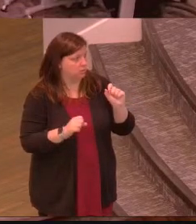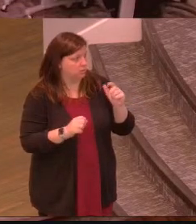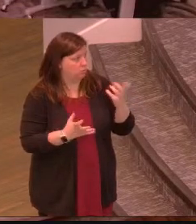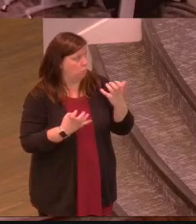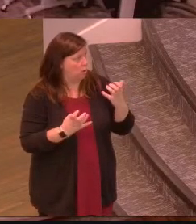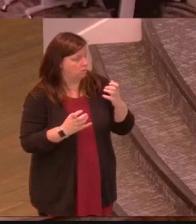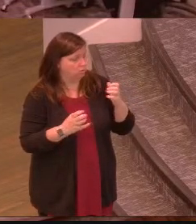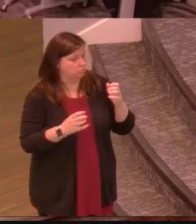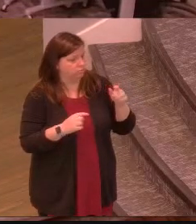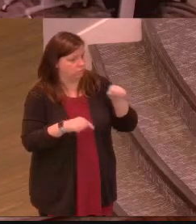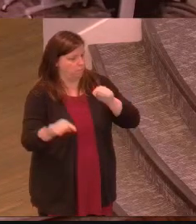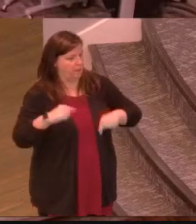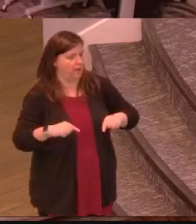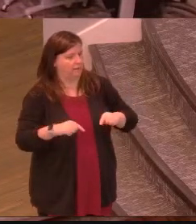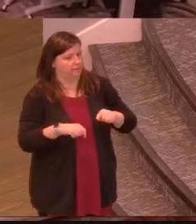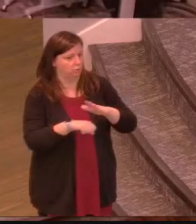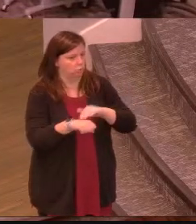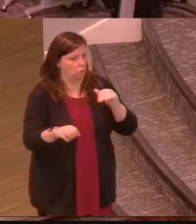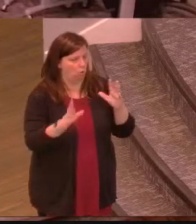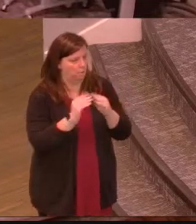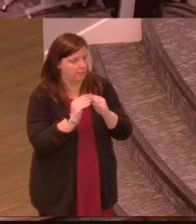call us to order.